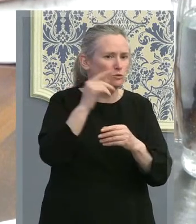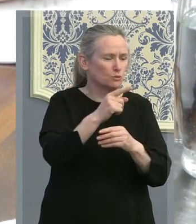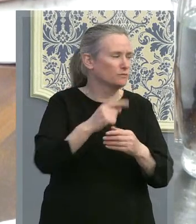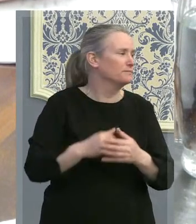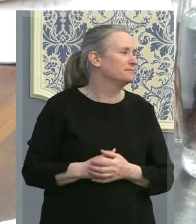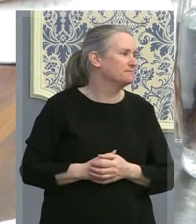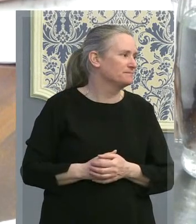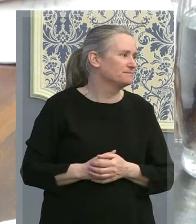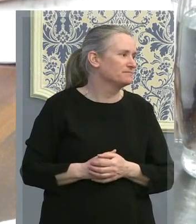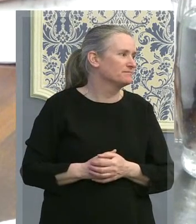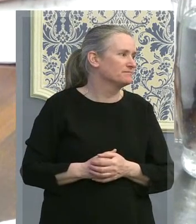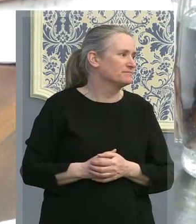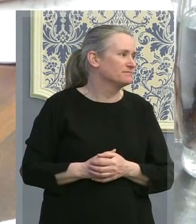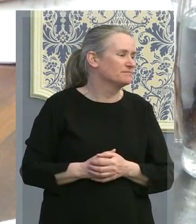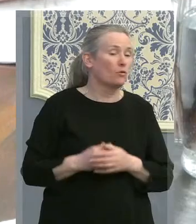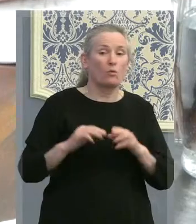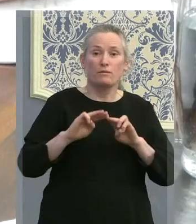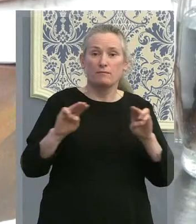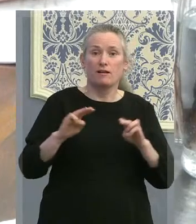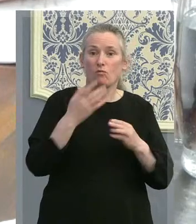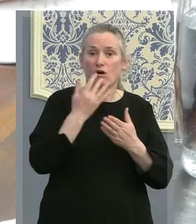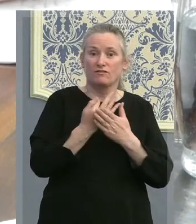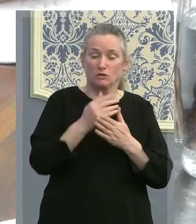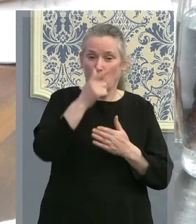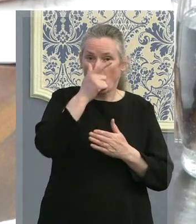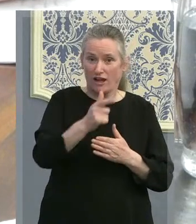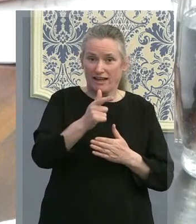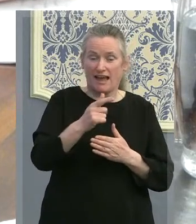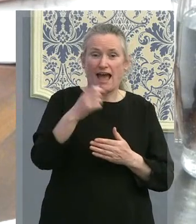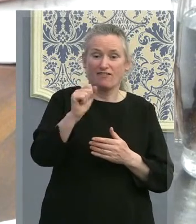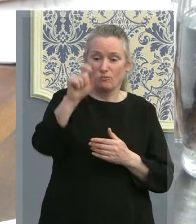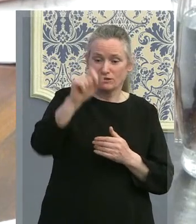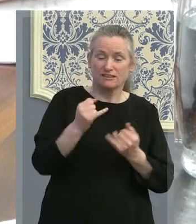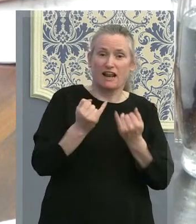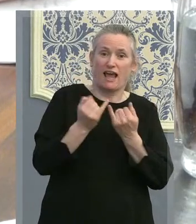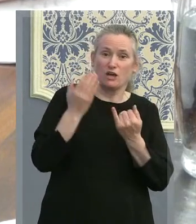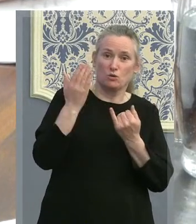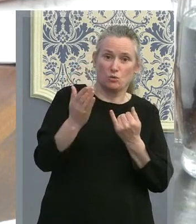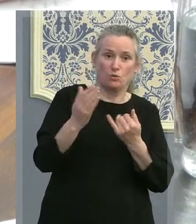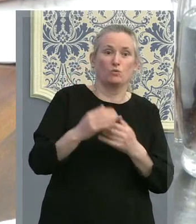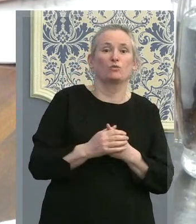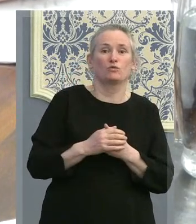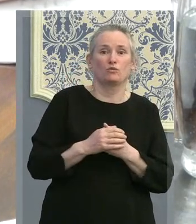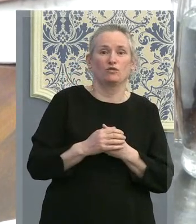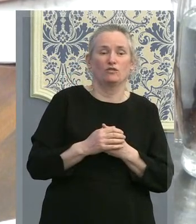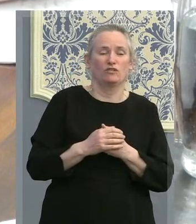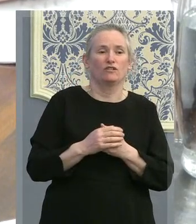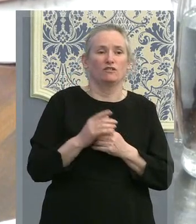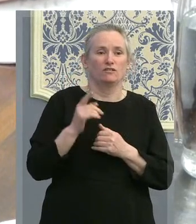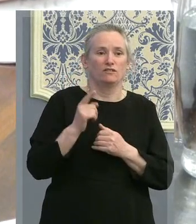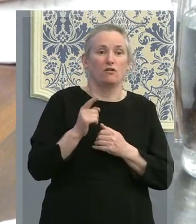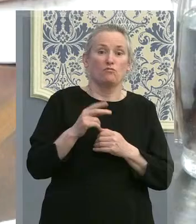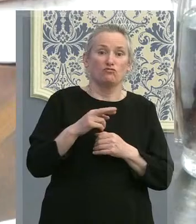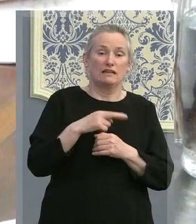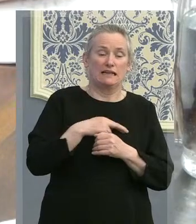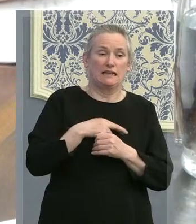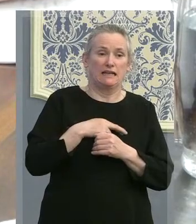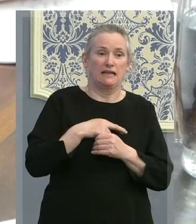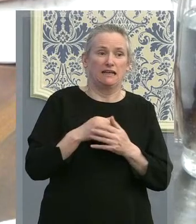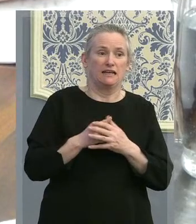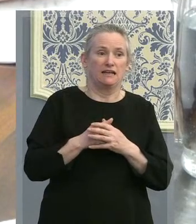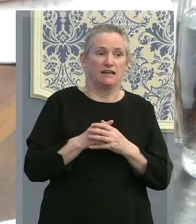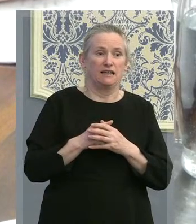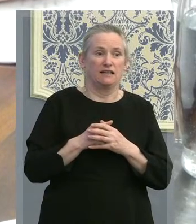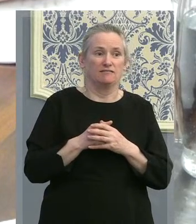people of Waterford are so lucky to have a person like you that was there at the time when really it was